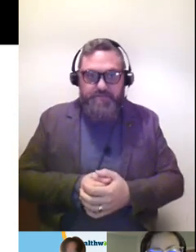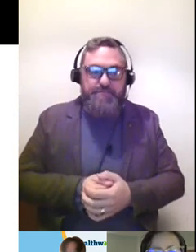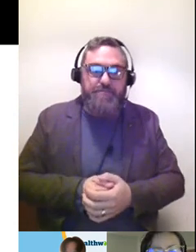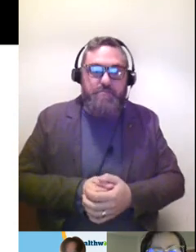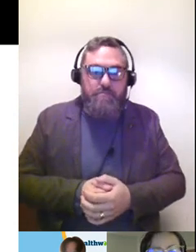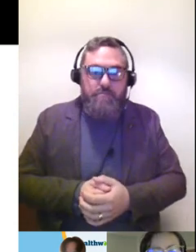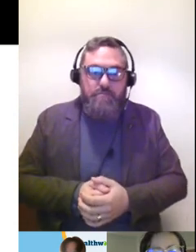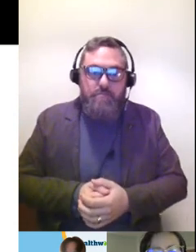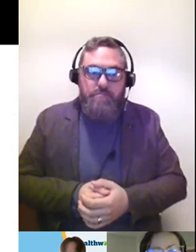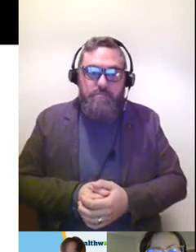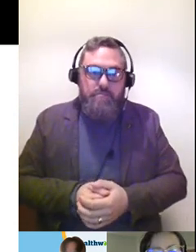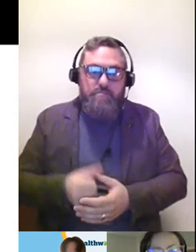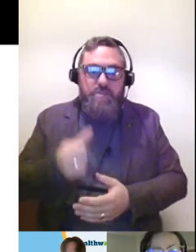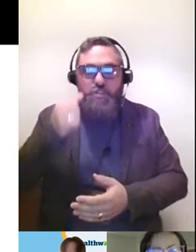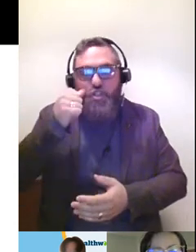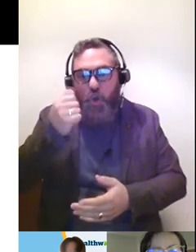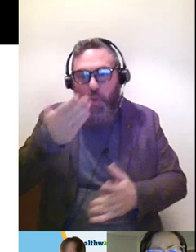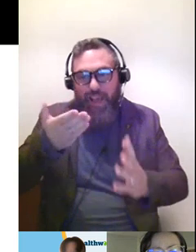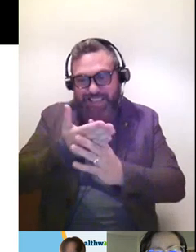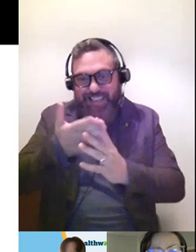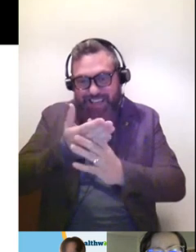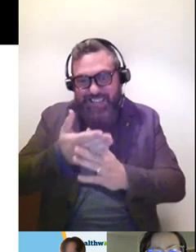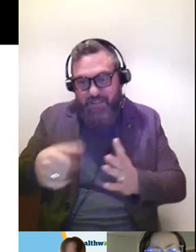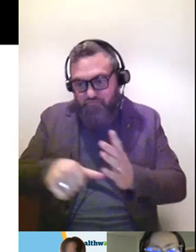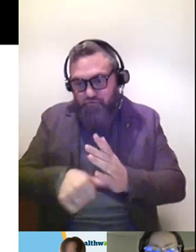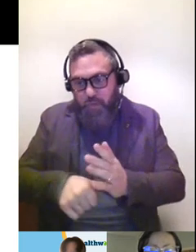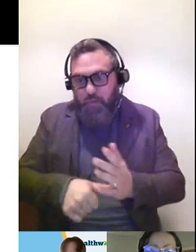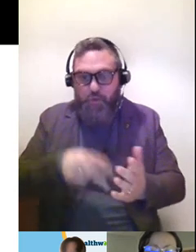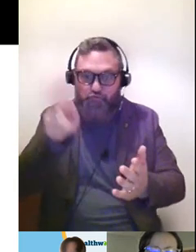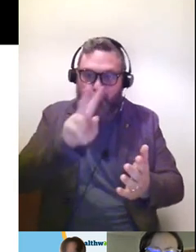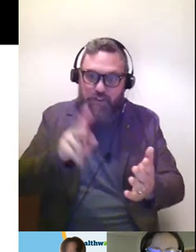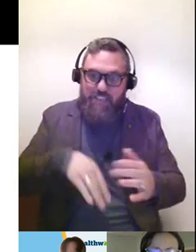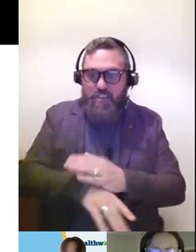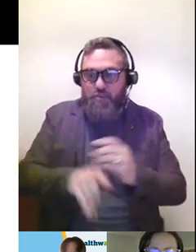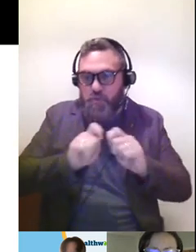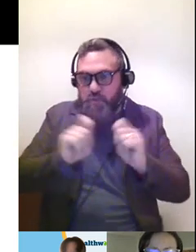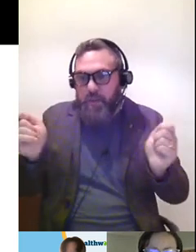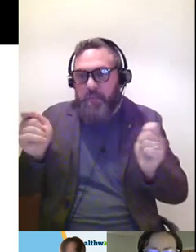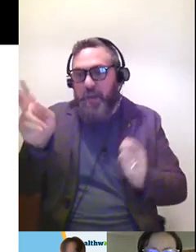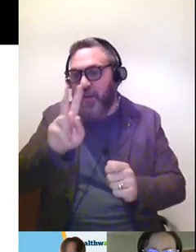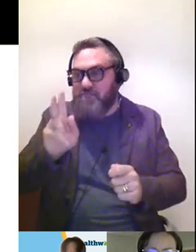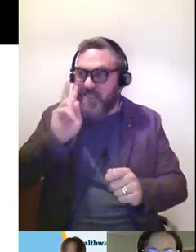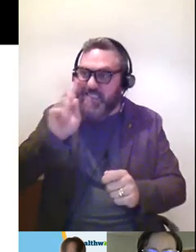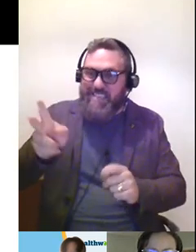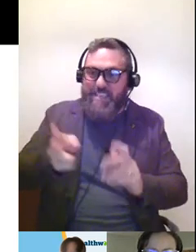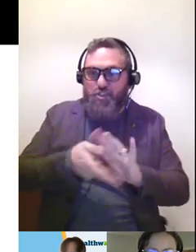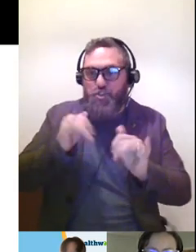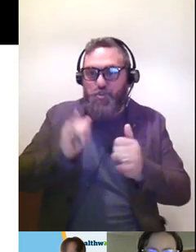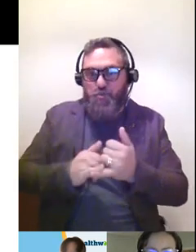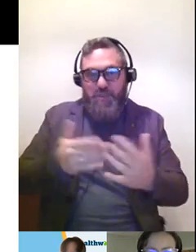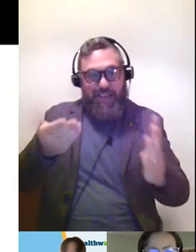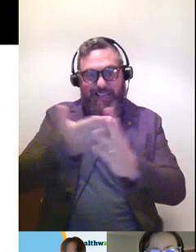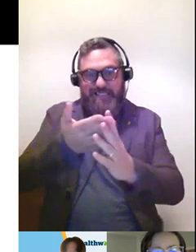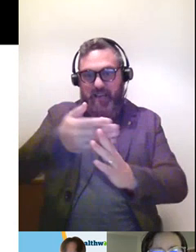We know that access is a challenge. We read that in our papers. We see that on the news. And this